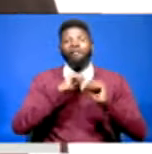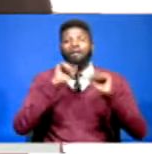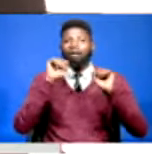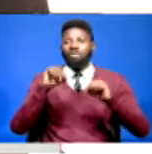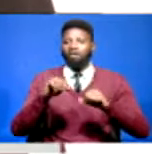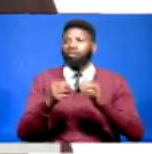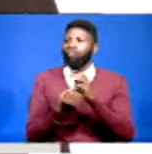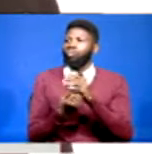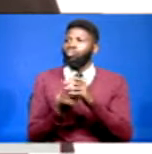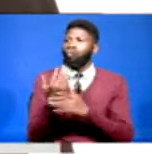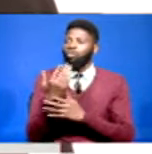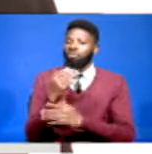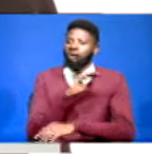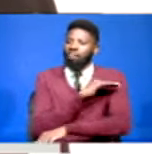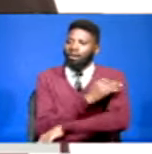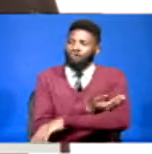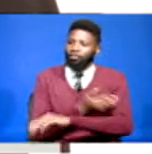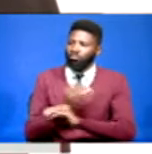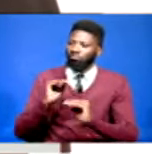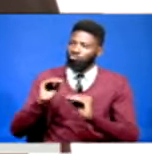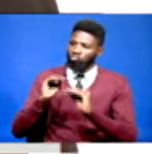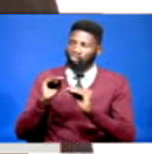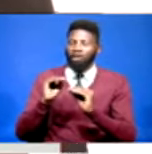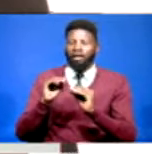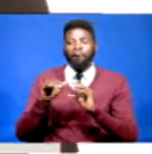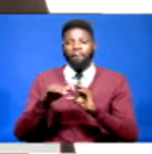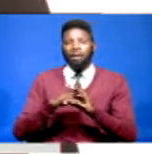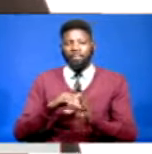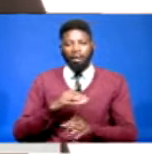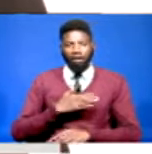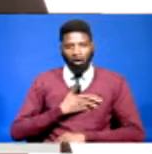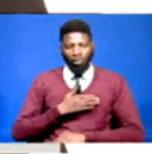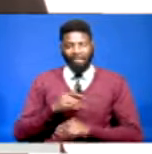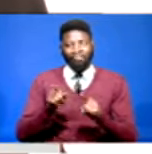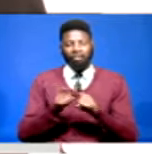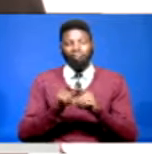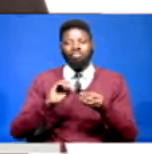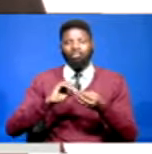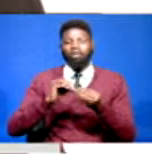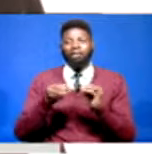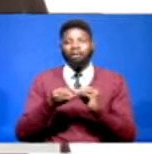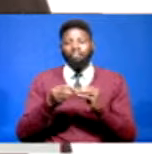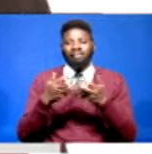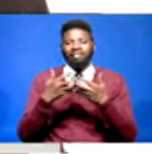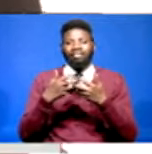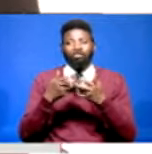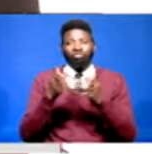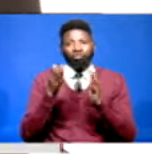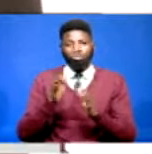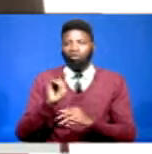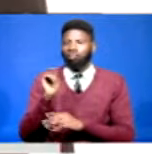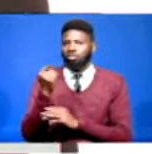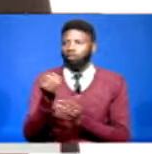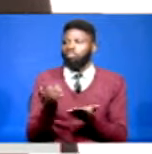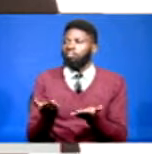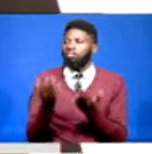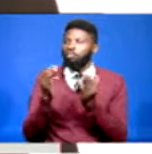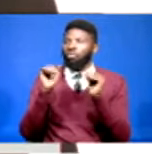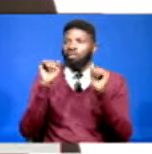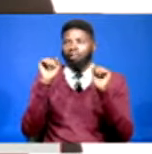capacity of our members. We are able to grow even the numbers of engineers in Kenya. And